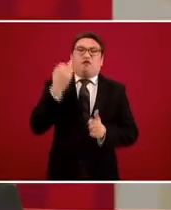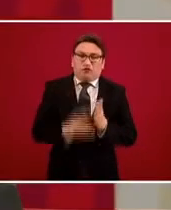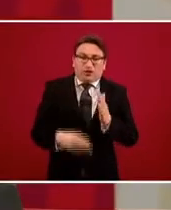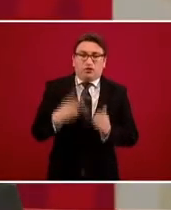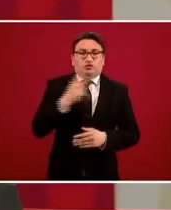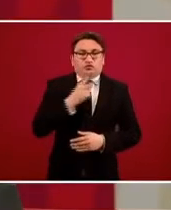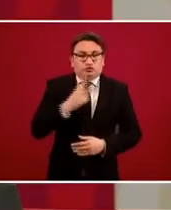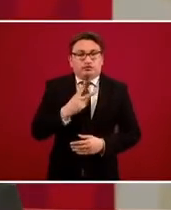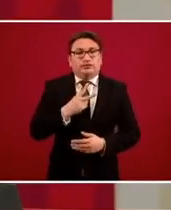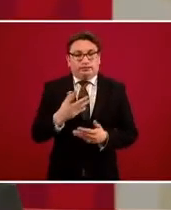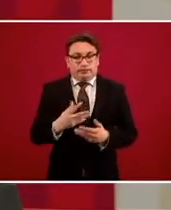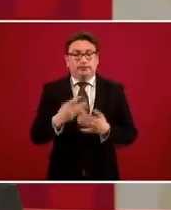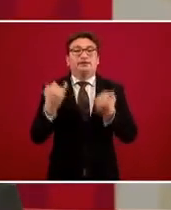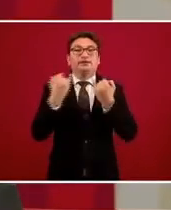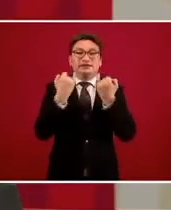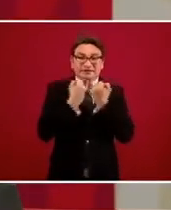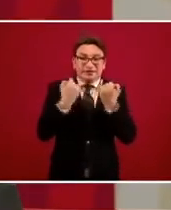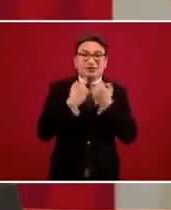normal.